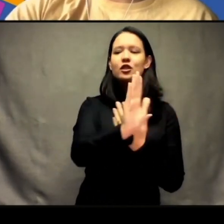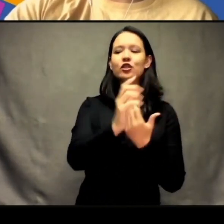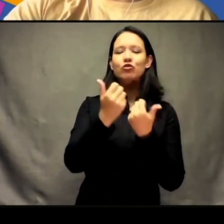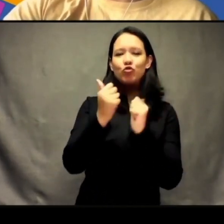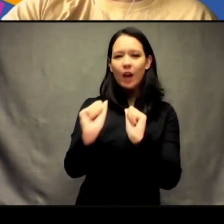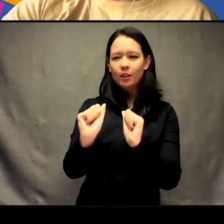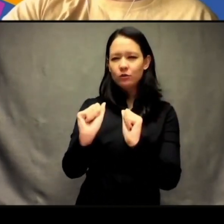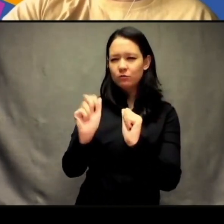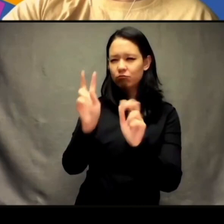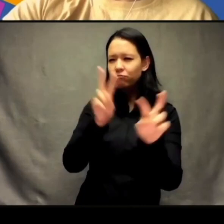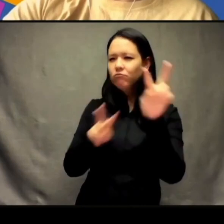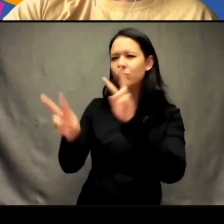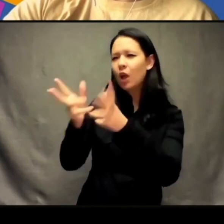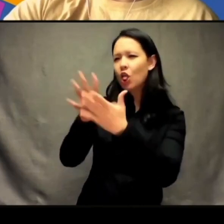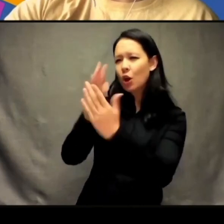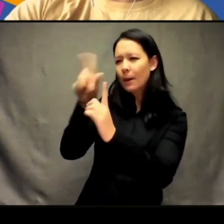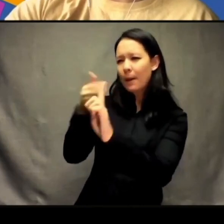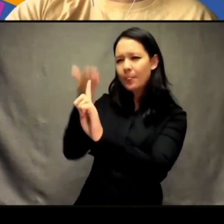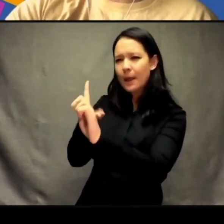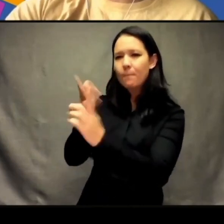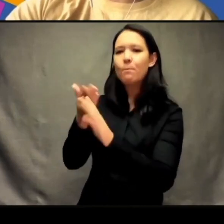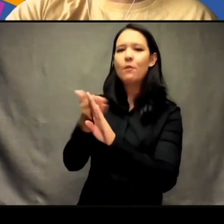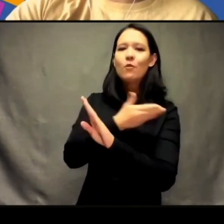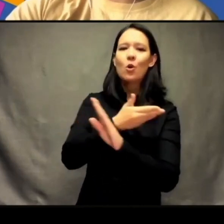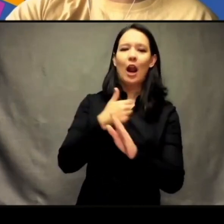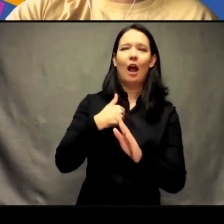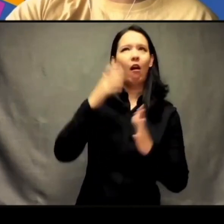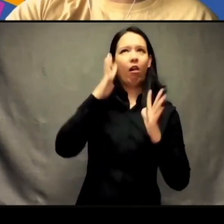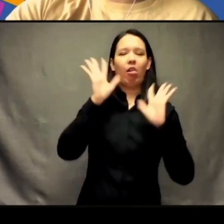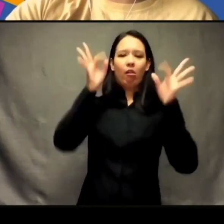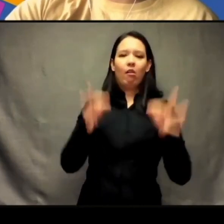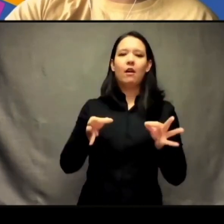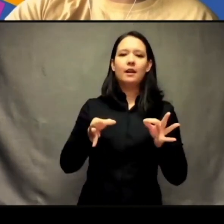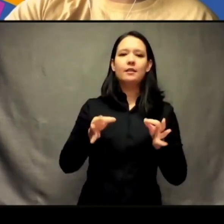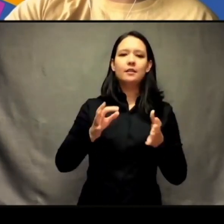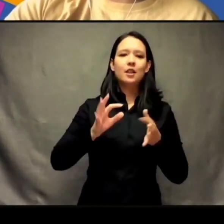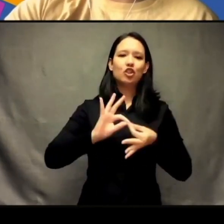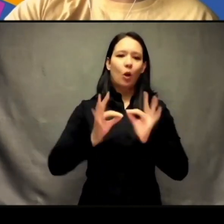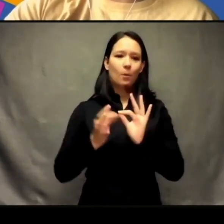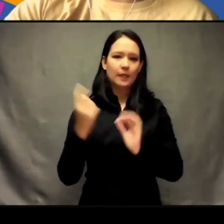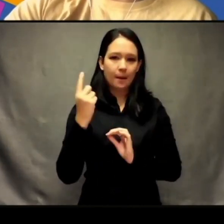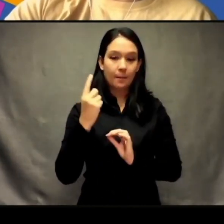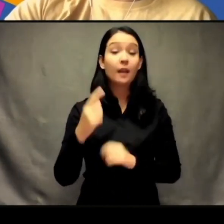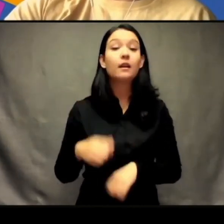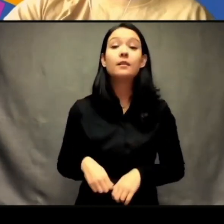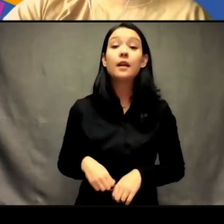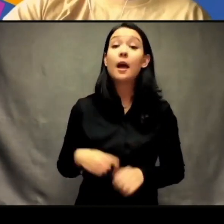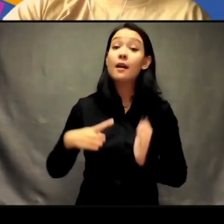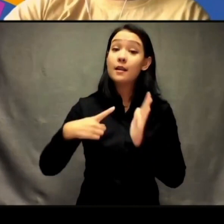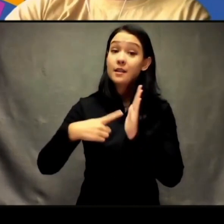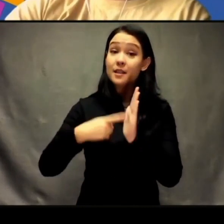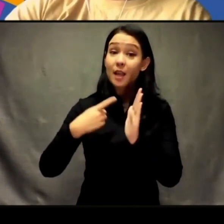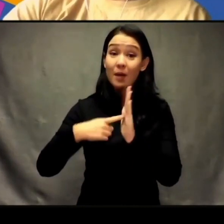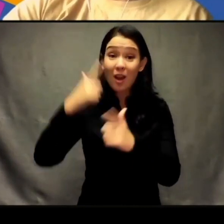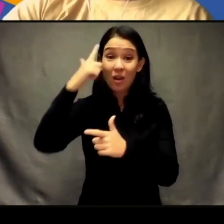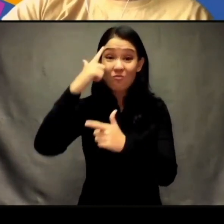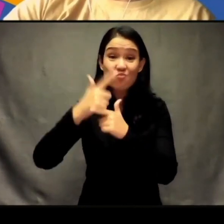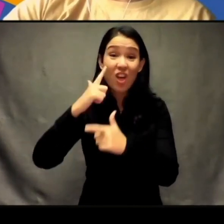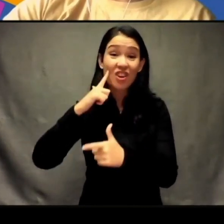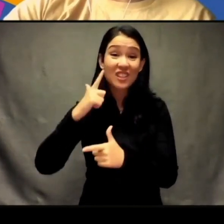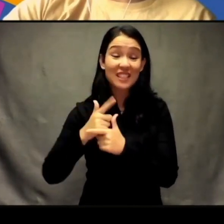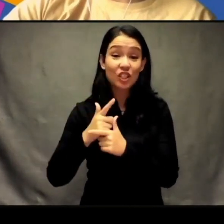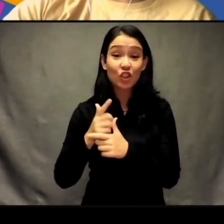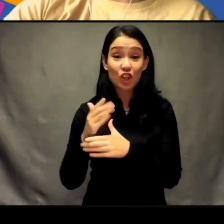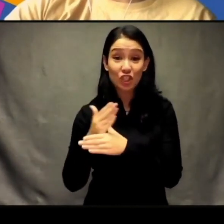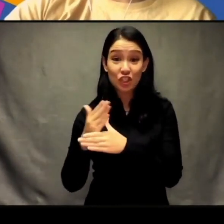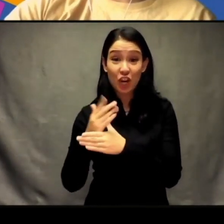And some of the things we do, sometimes siblings have trouble sharing a device. And if we have extra devices,